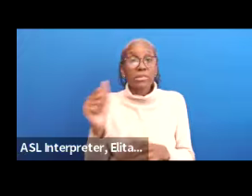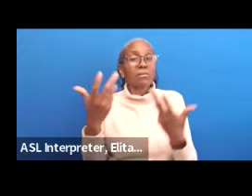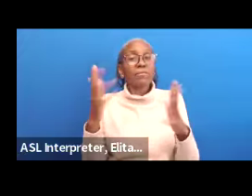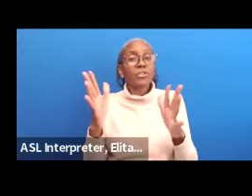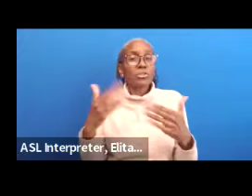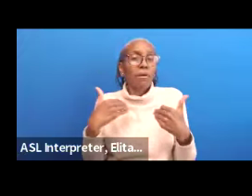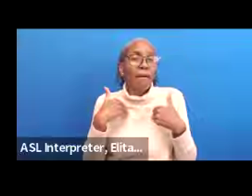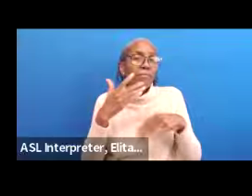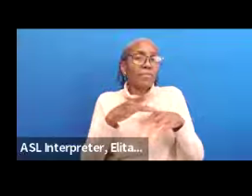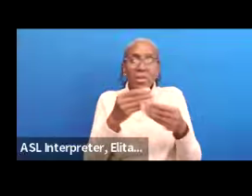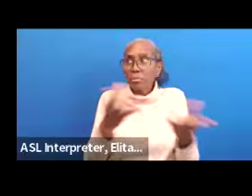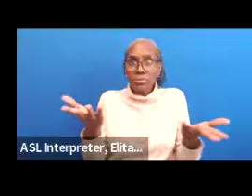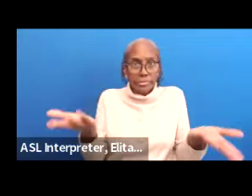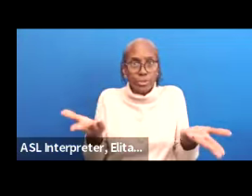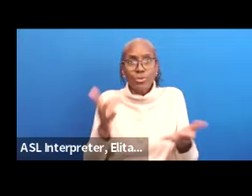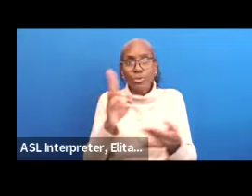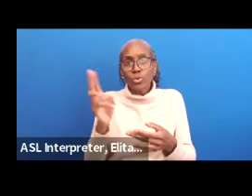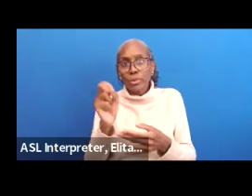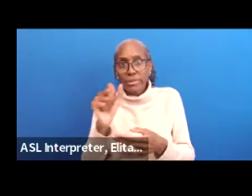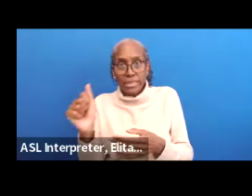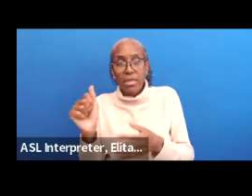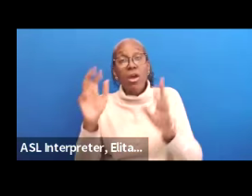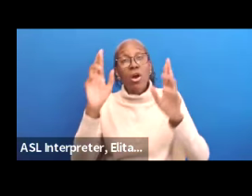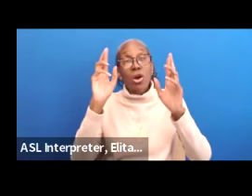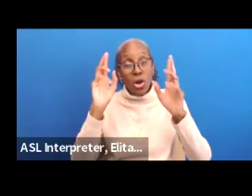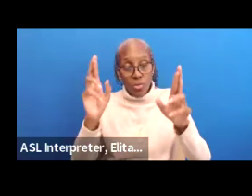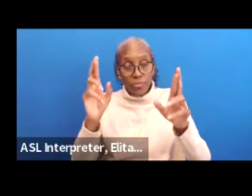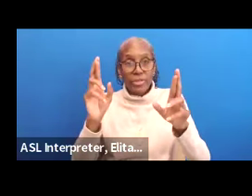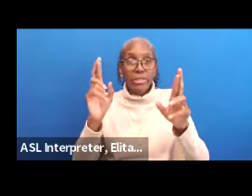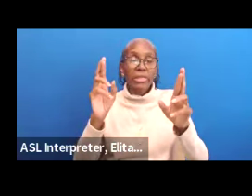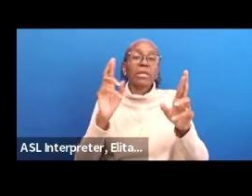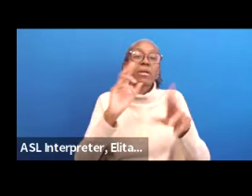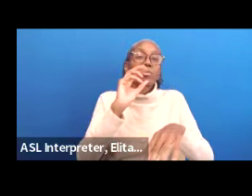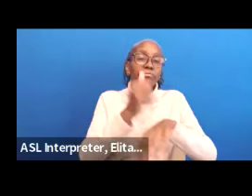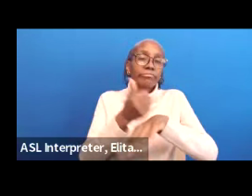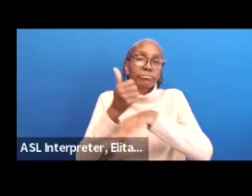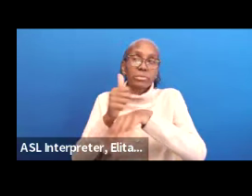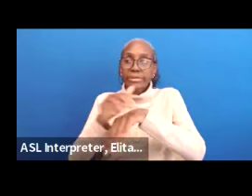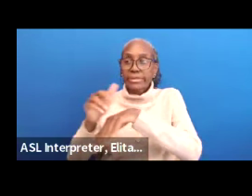is available in the US and will hopefully be in more and more centers.